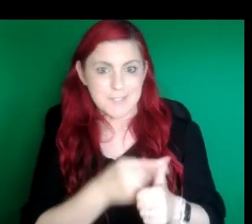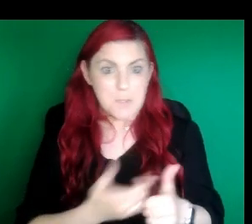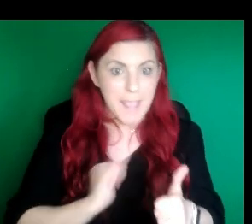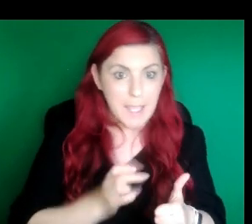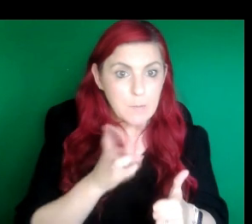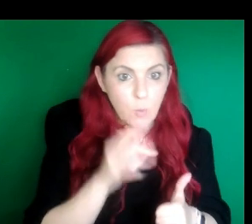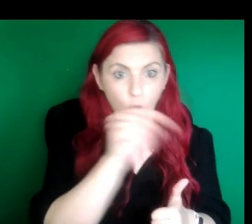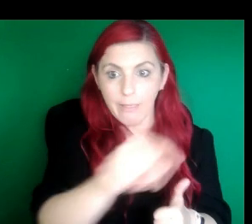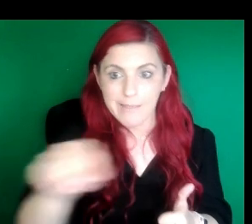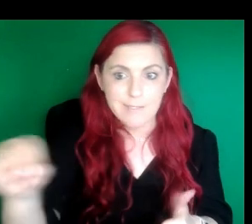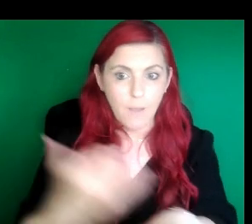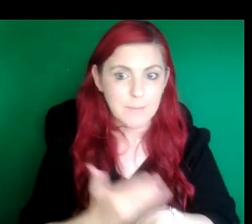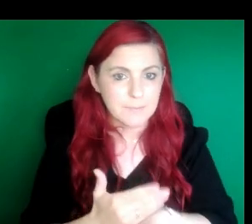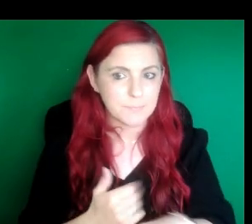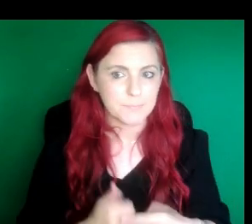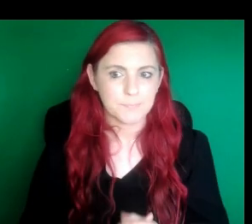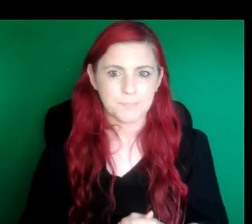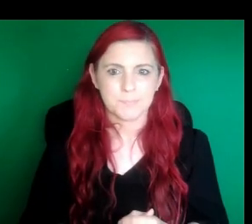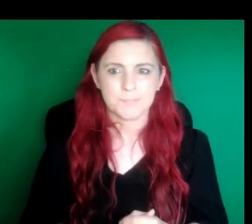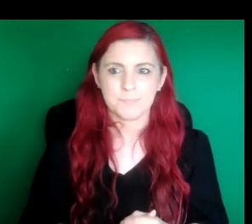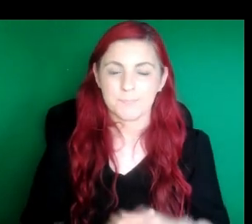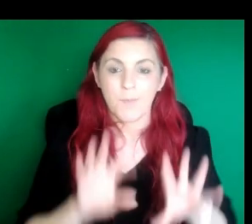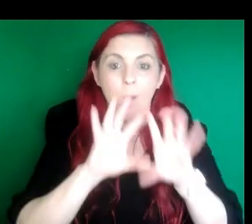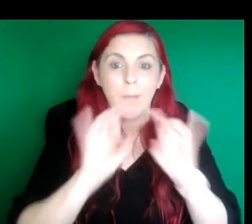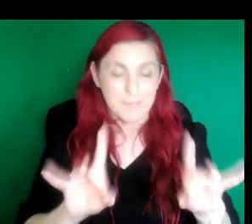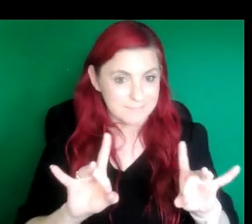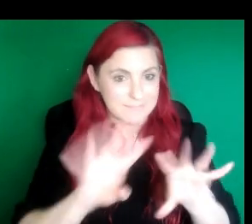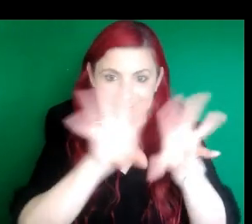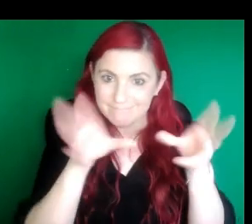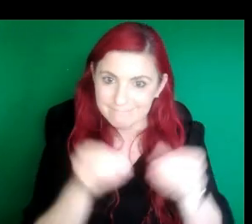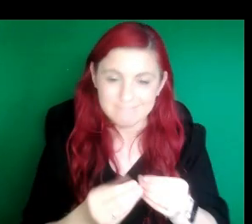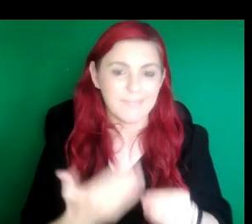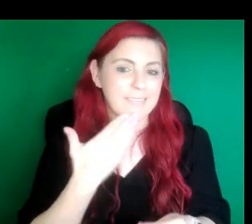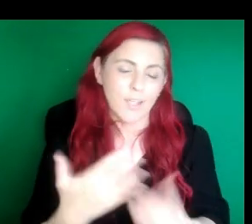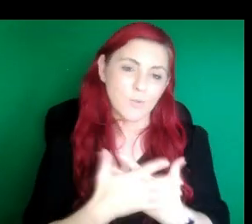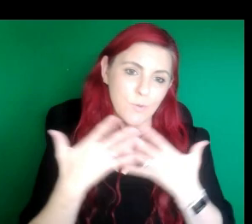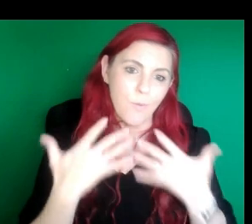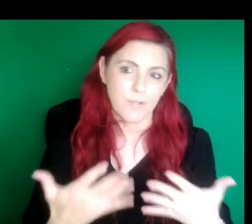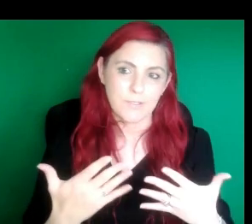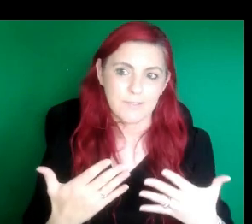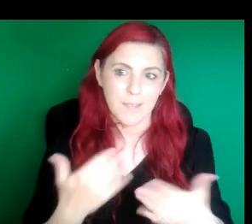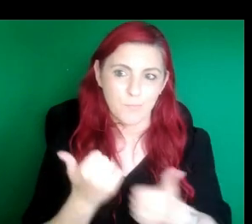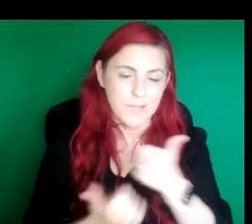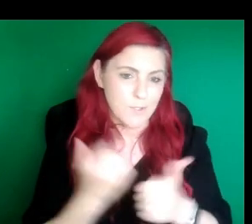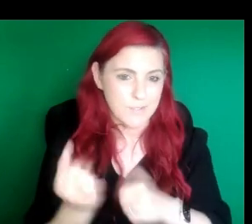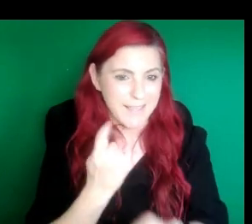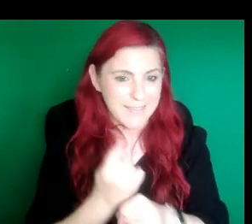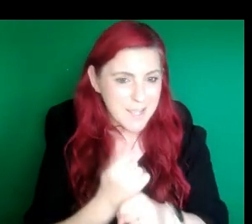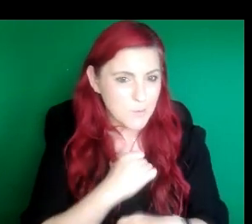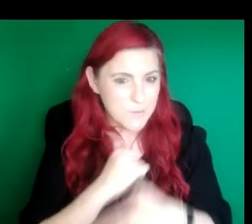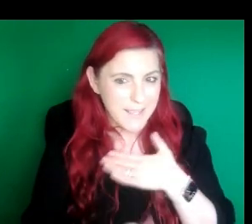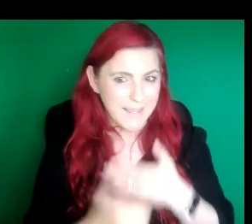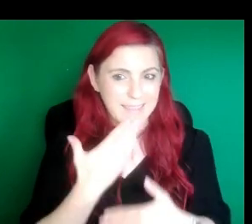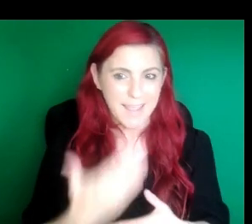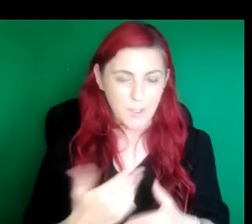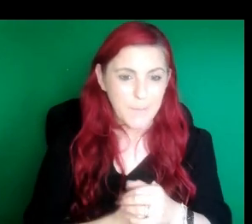capable of working in these jobs I'm talking about. Okay, that's everything for today. Thank you so much. I really appreciate everyone's